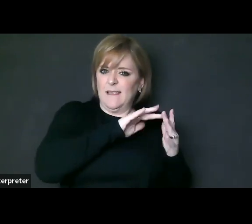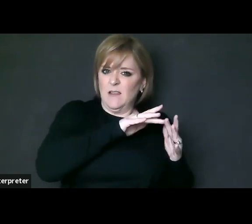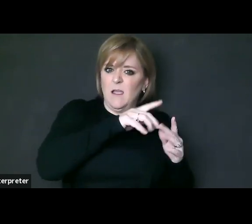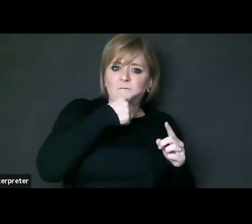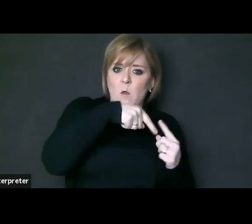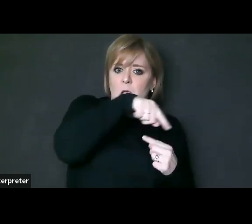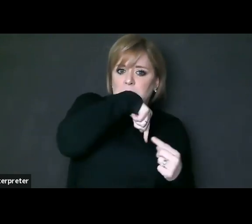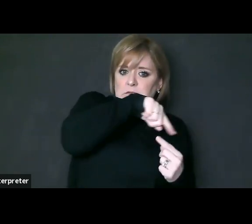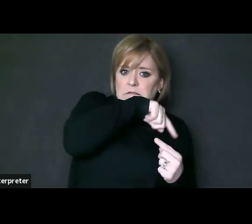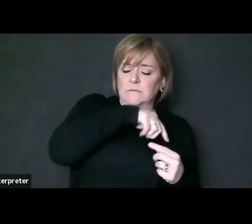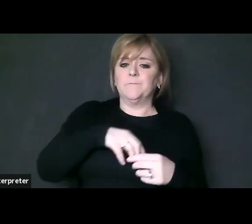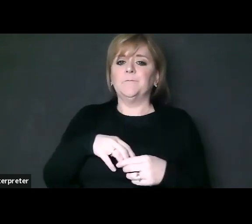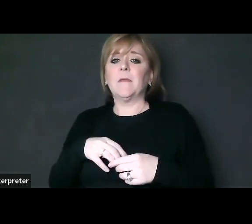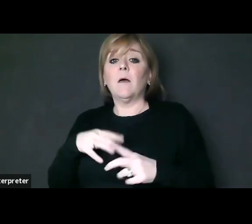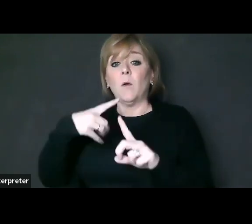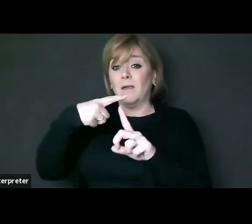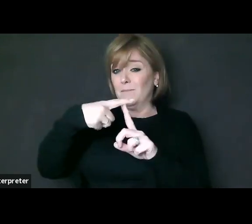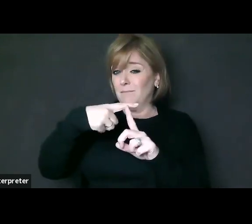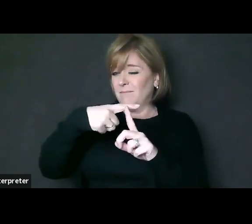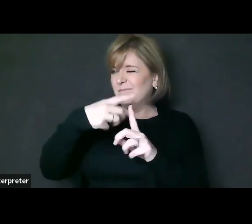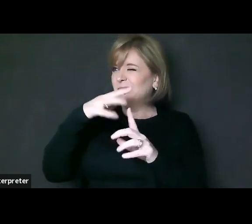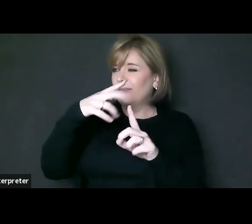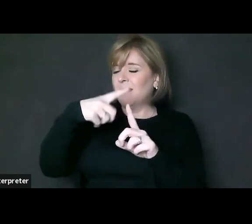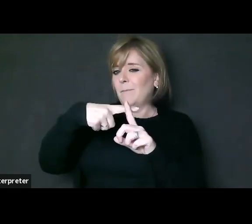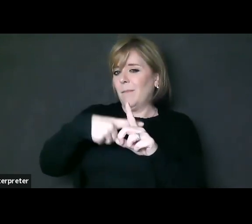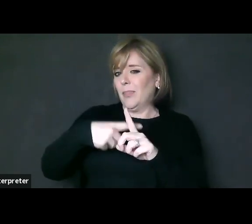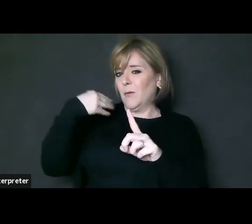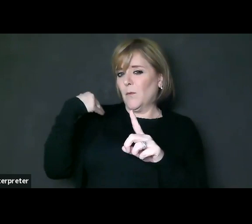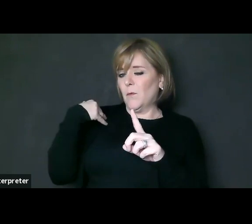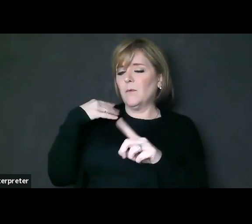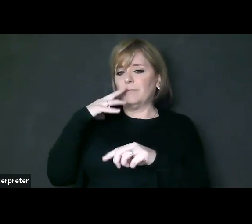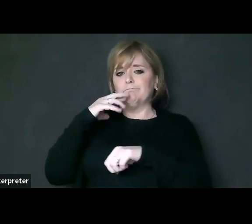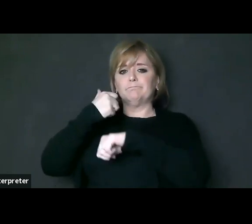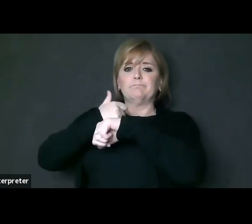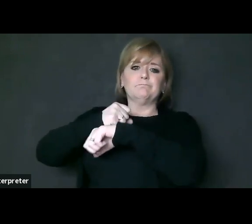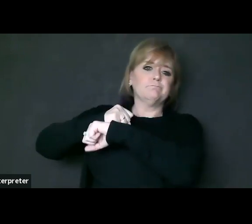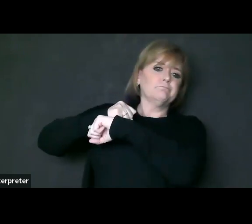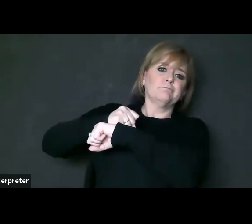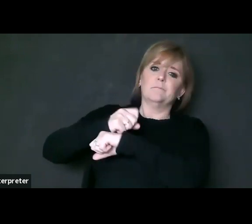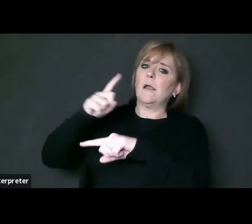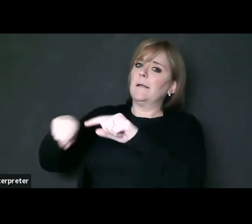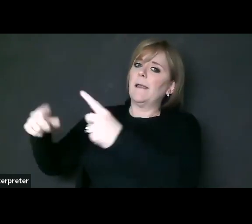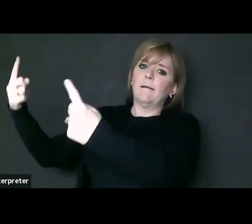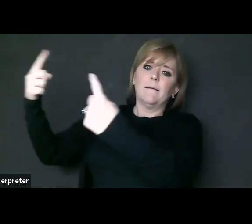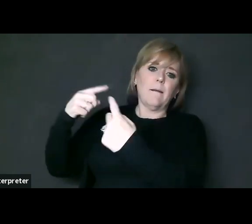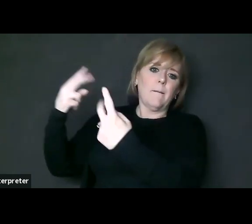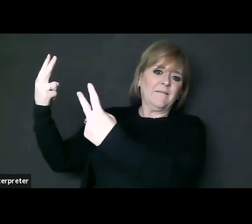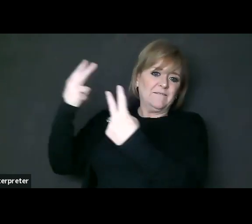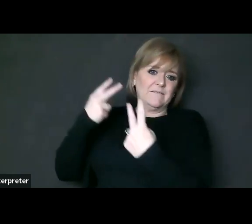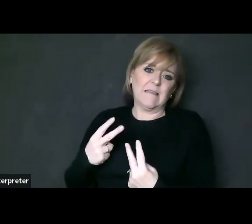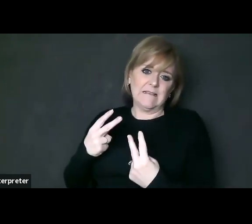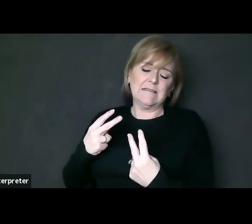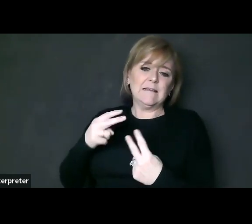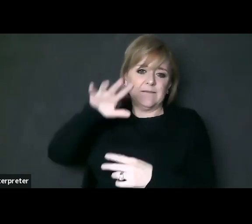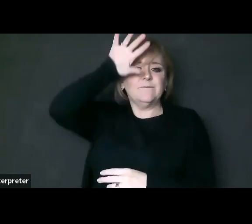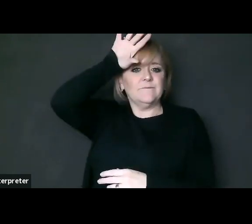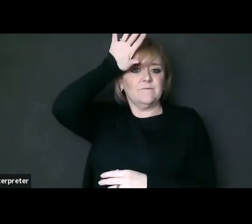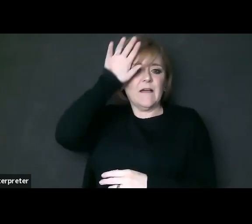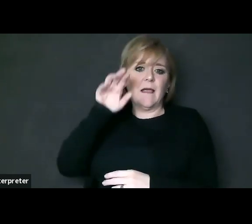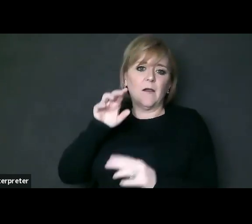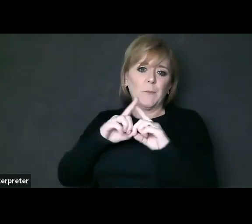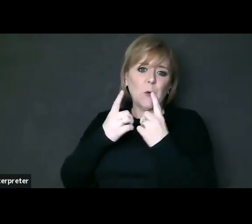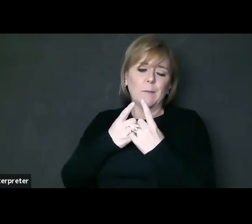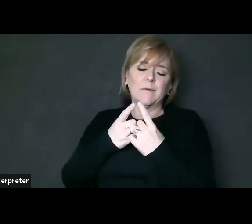month ago, unfortunately, we instituted a no visitors policy at fire stations. That one really hurt us because we like to be